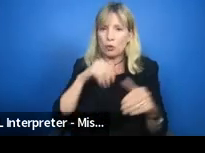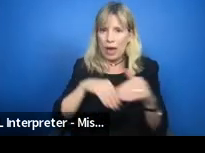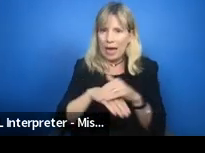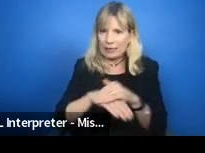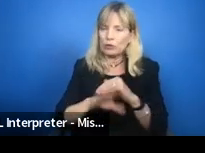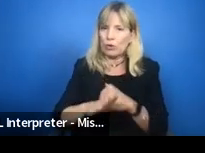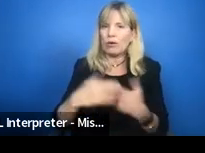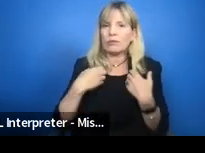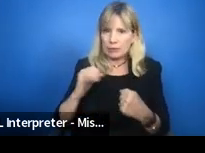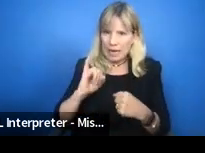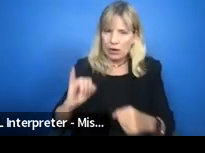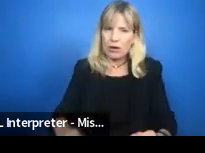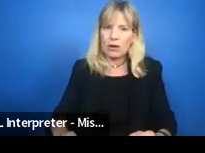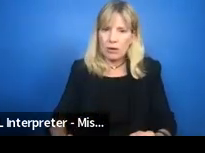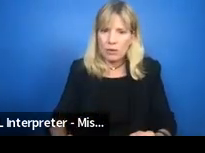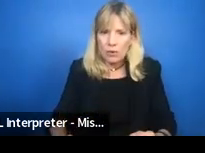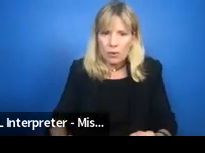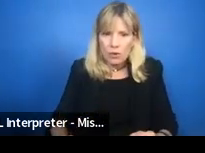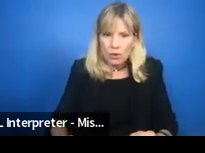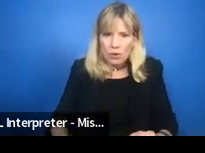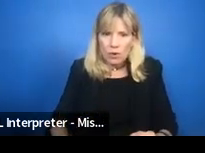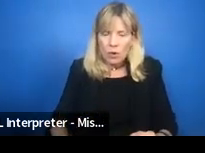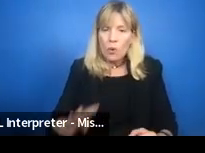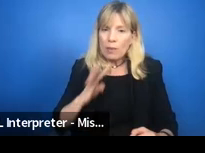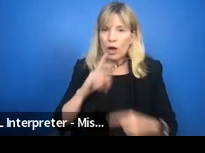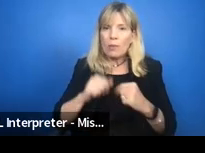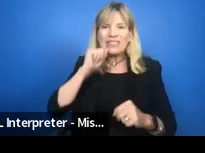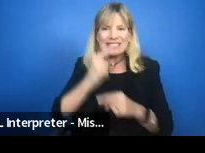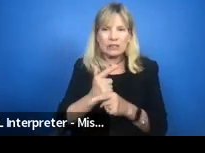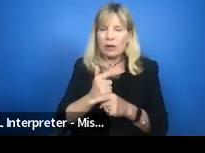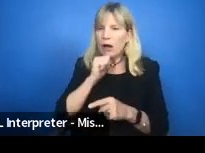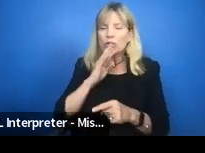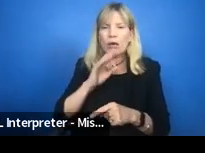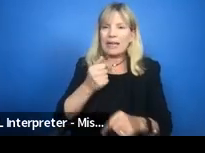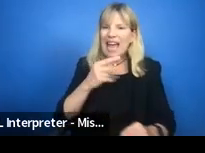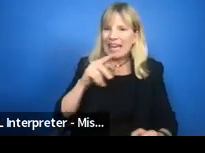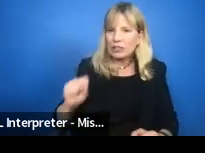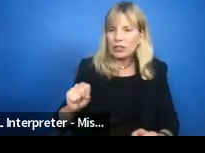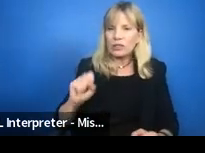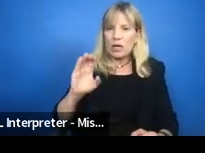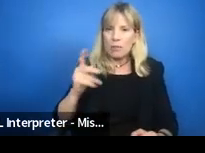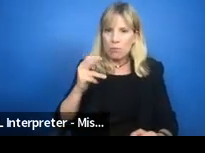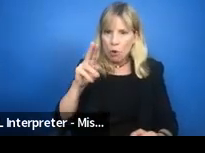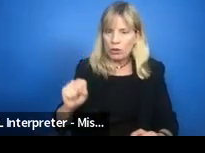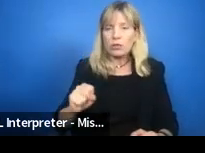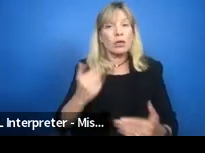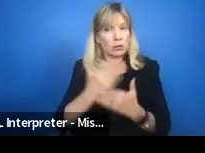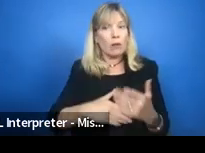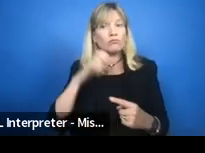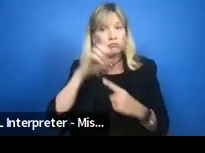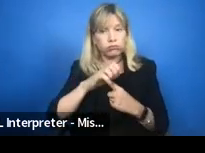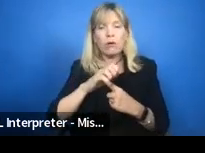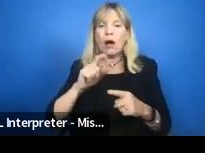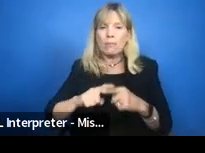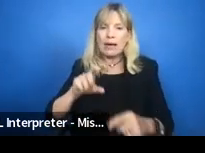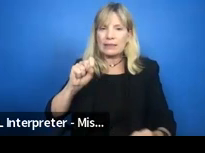Assisters, when I'm talking about assisters, I'm not talking about agents or brokers. There are some excellent agents and brokers out there, but